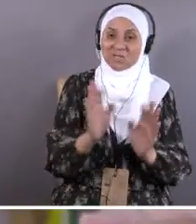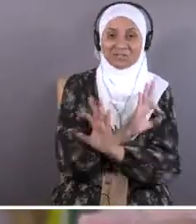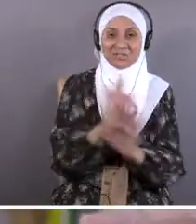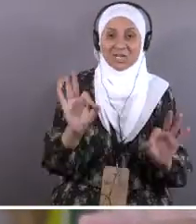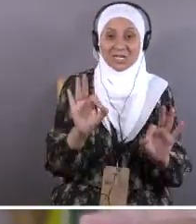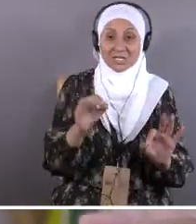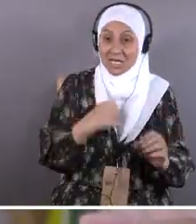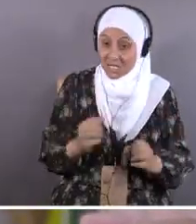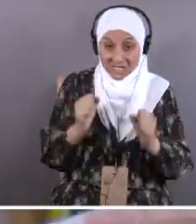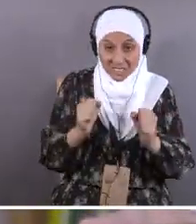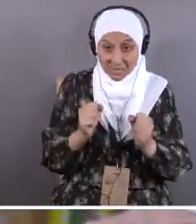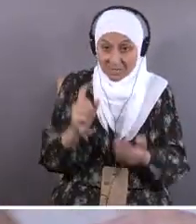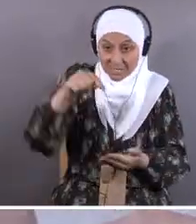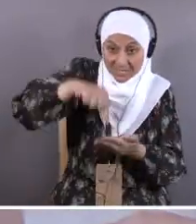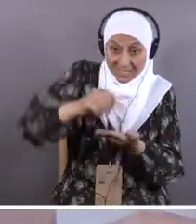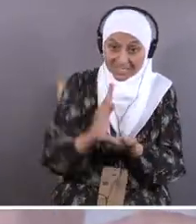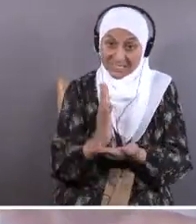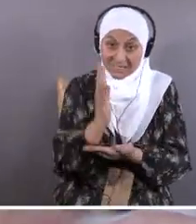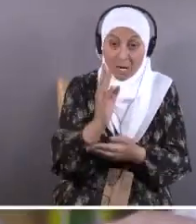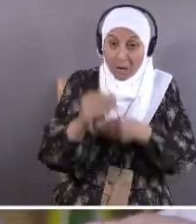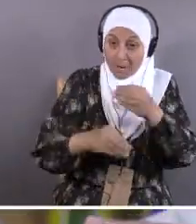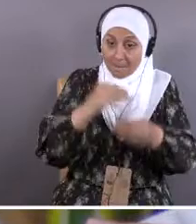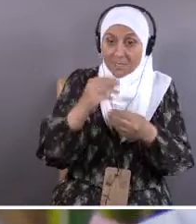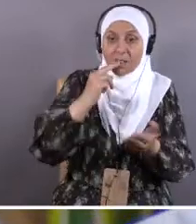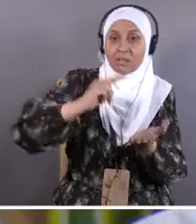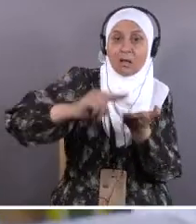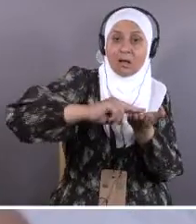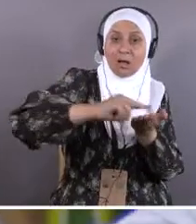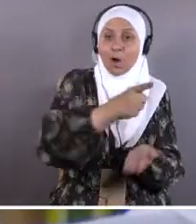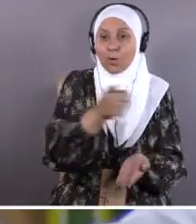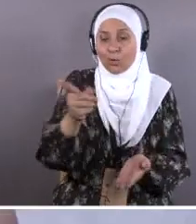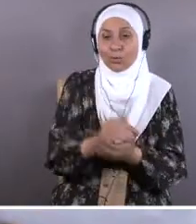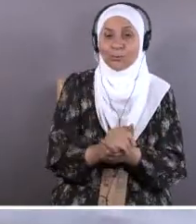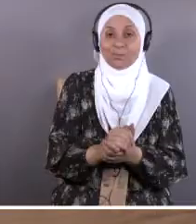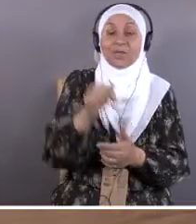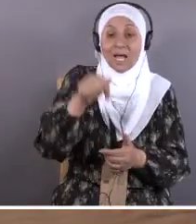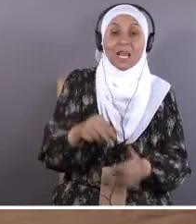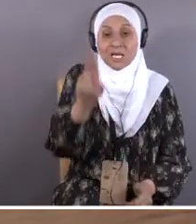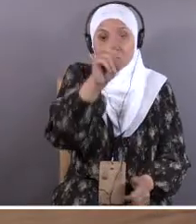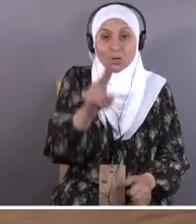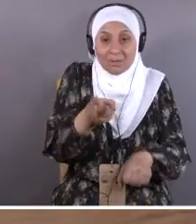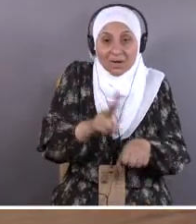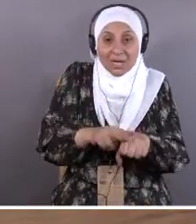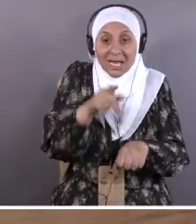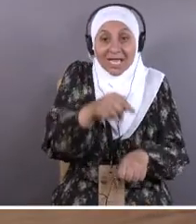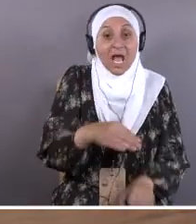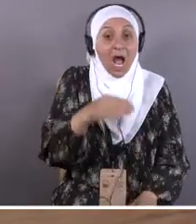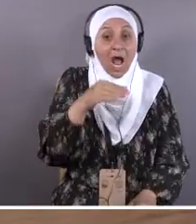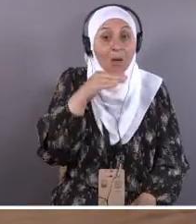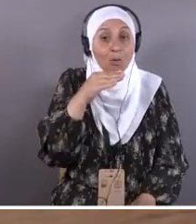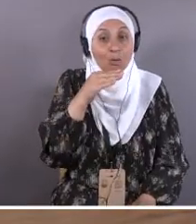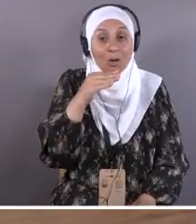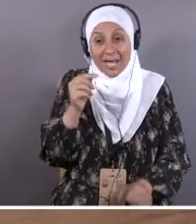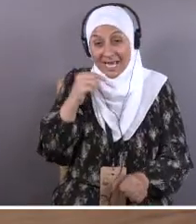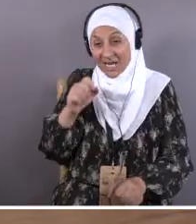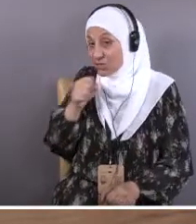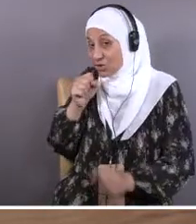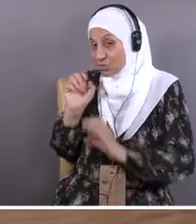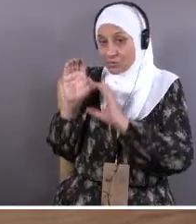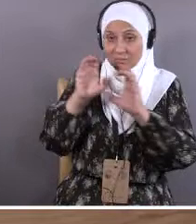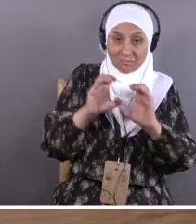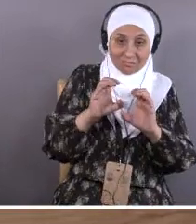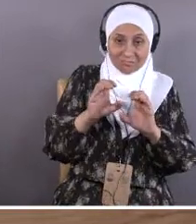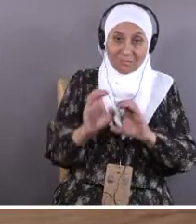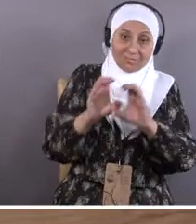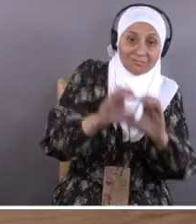two seedlings. If you cannot plant, at least deliver the message. So I would like to go